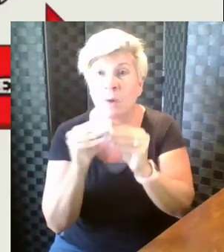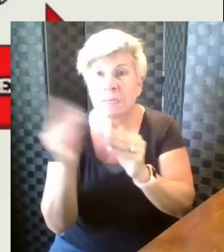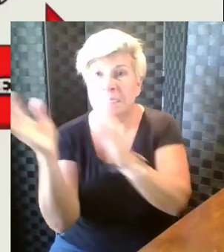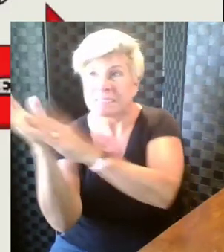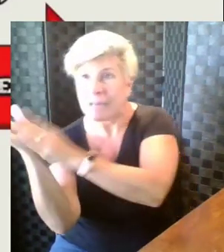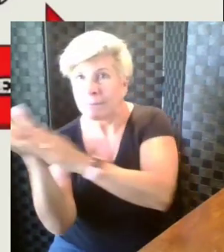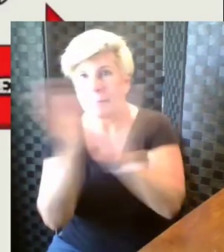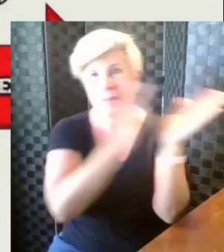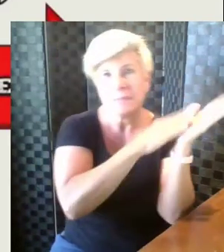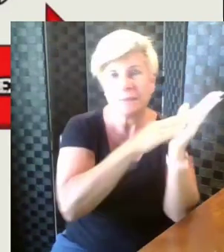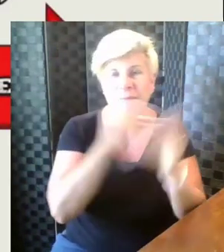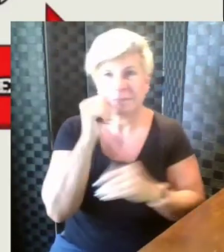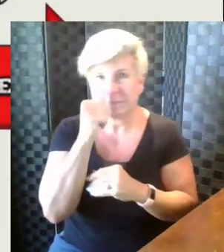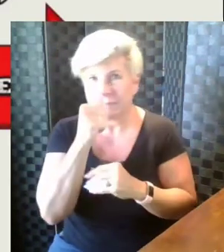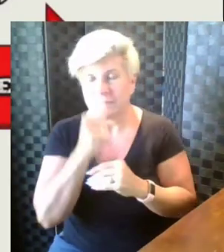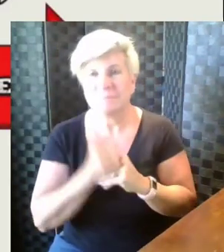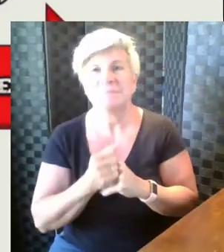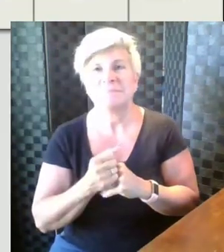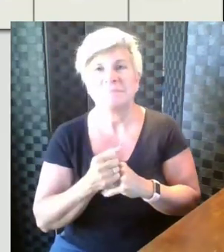the right.